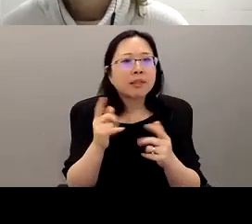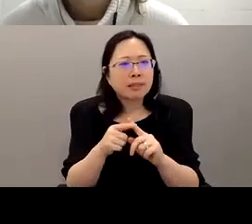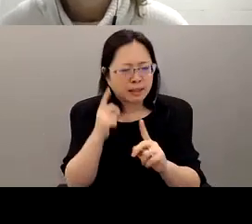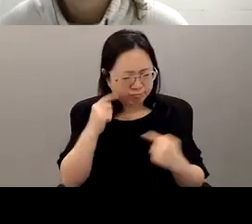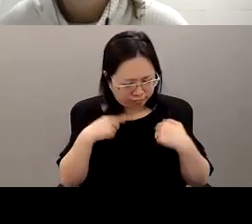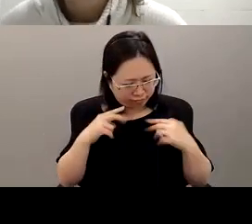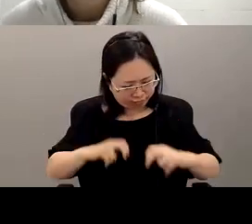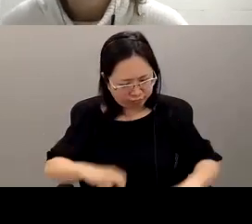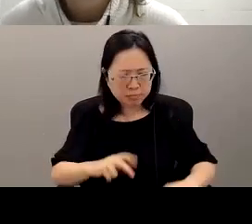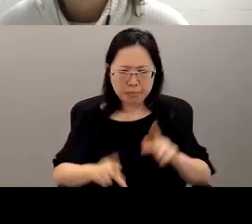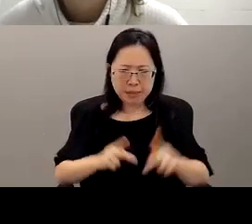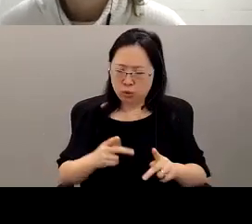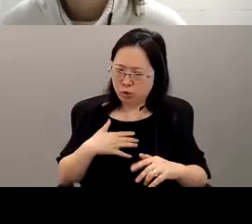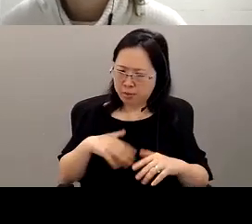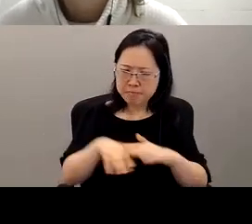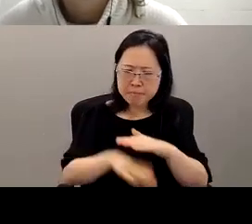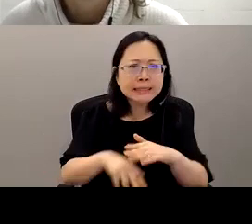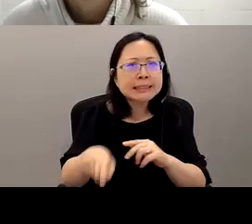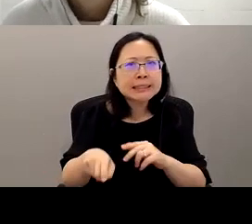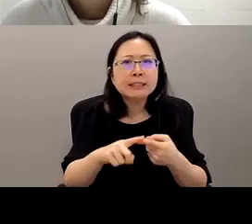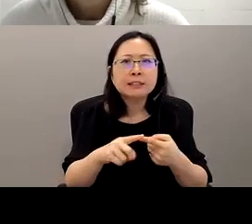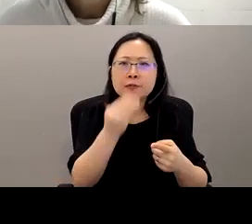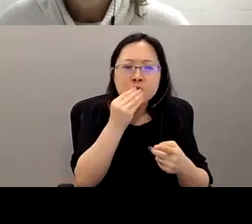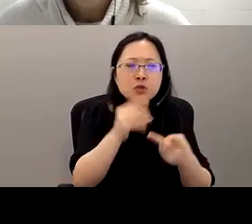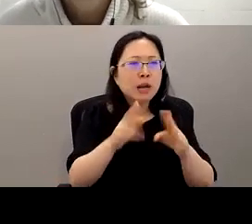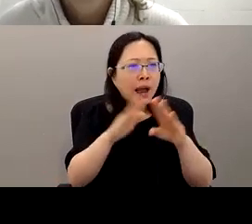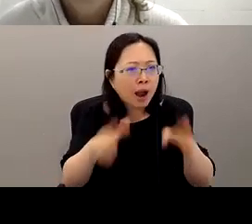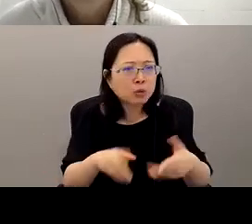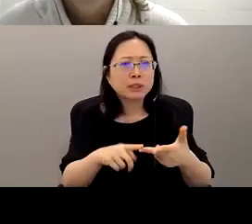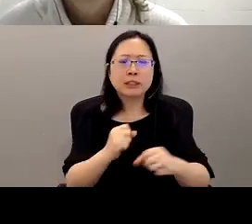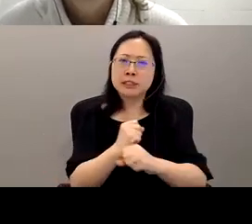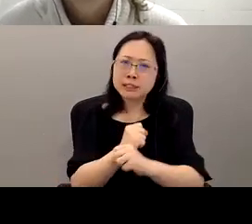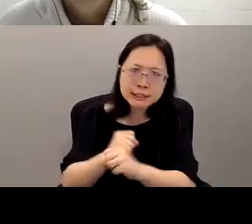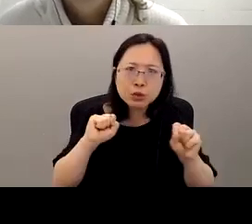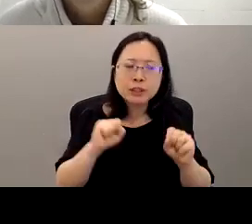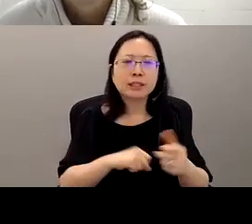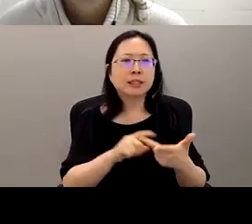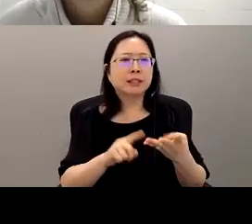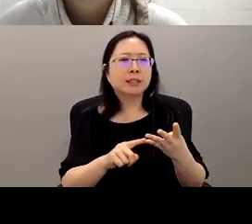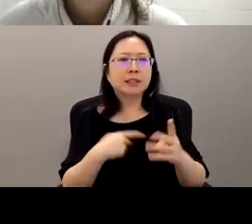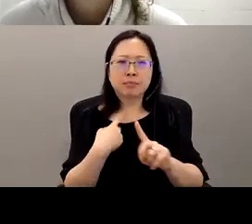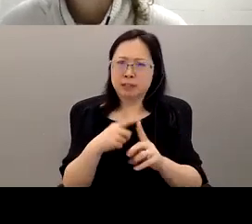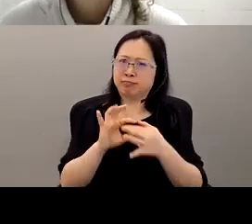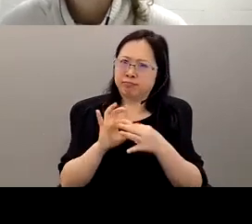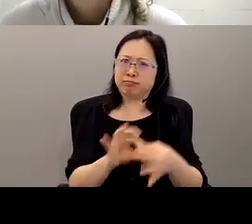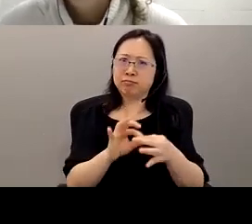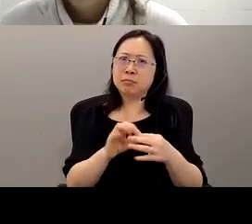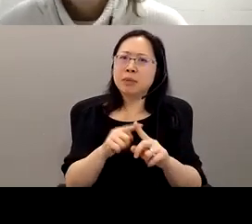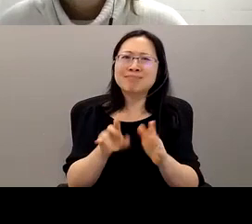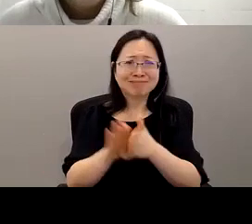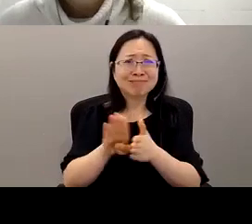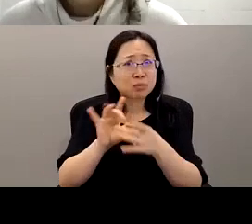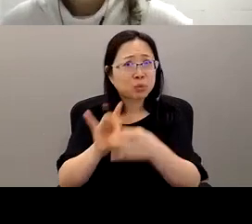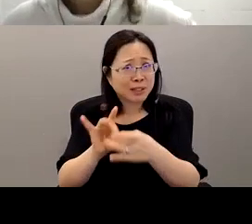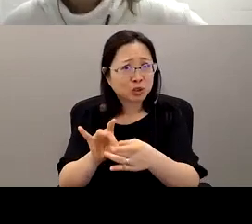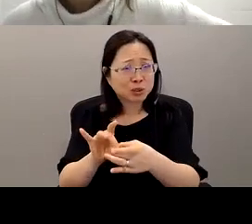beings. We need food, we need housing, we need security, and we need to feel connected and have relationships.